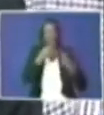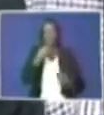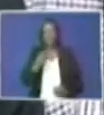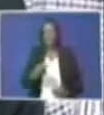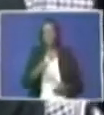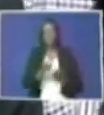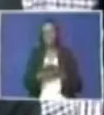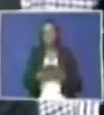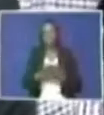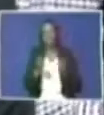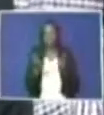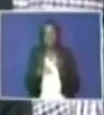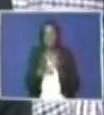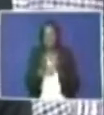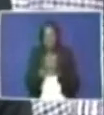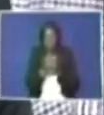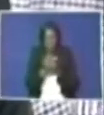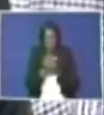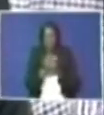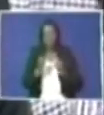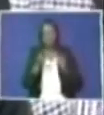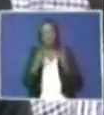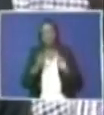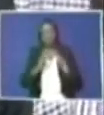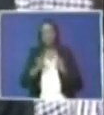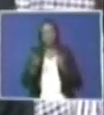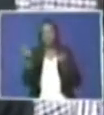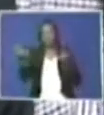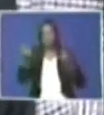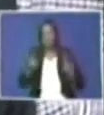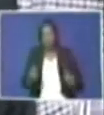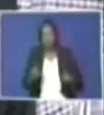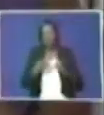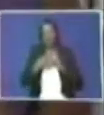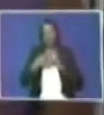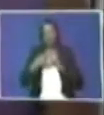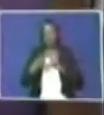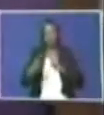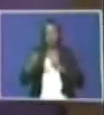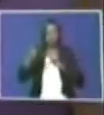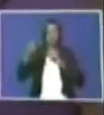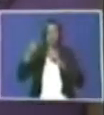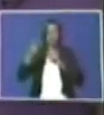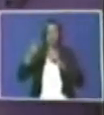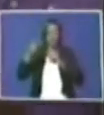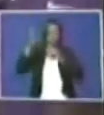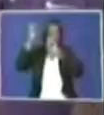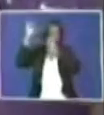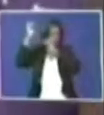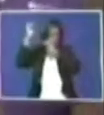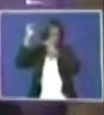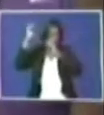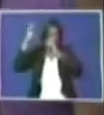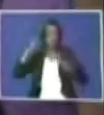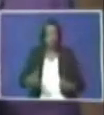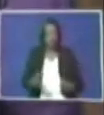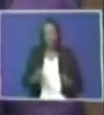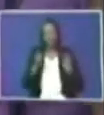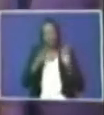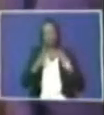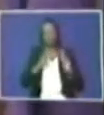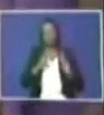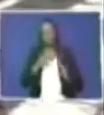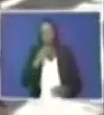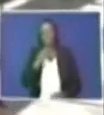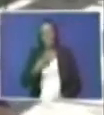have a small demand where persons are coming here specifically for John Canoe. Visitors also shared their New Year's plans with